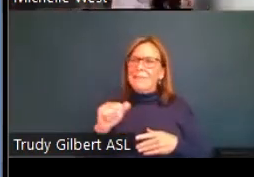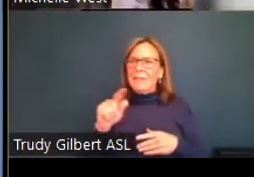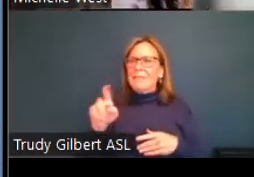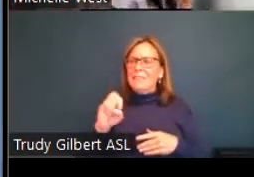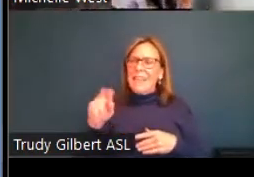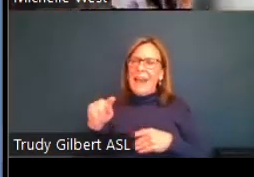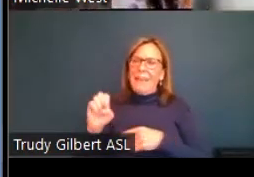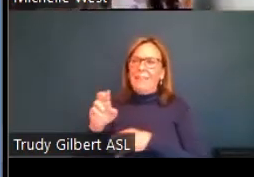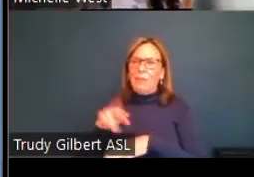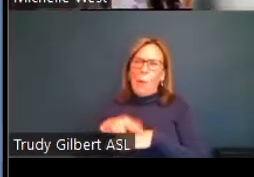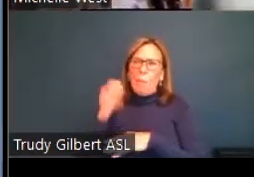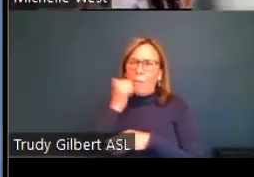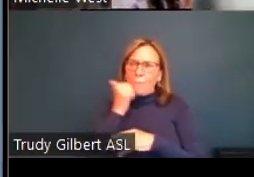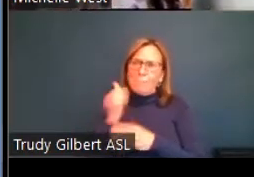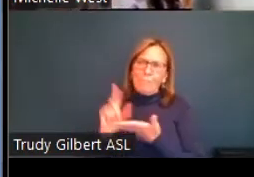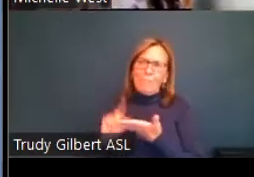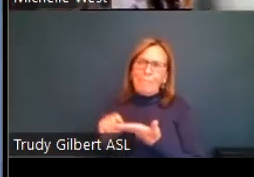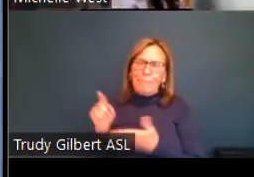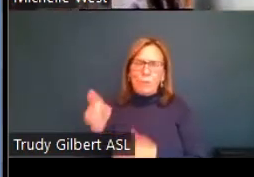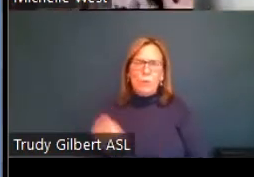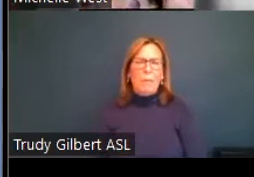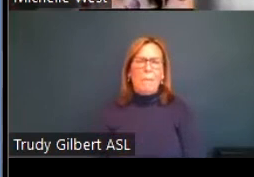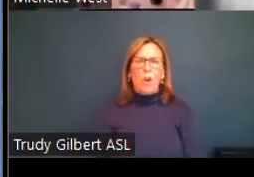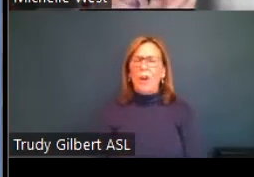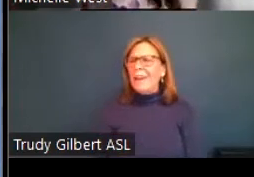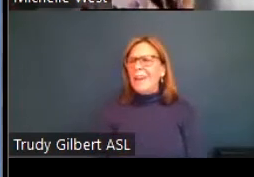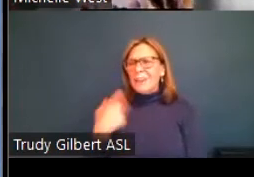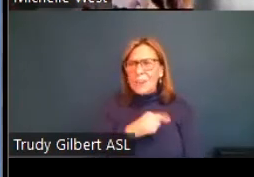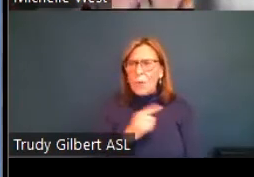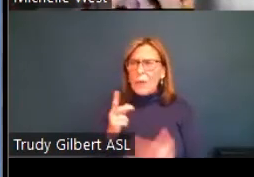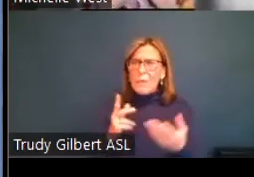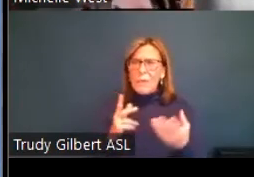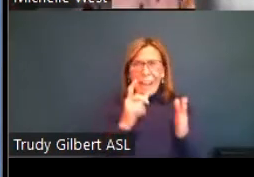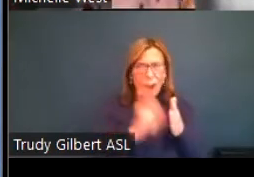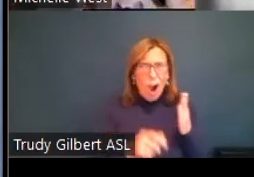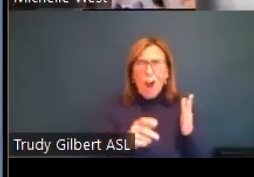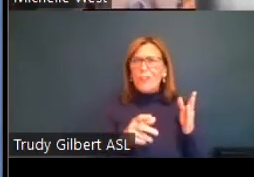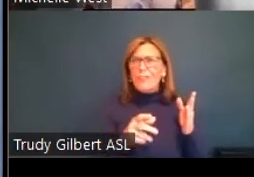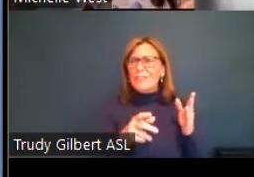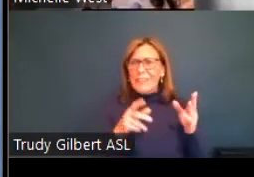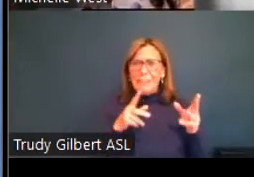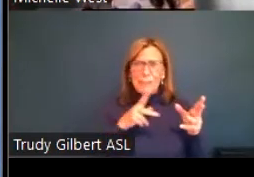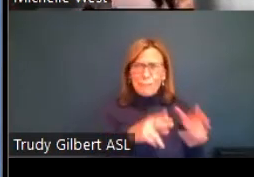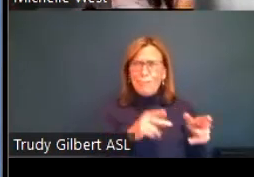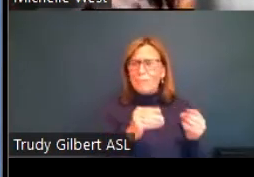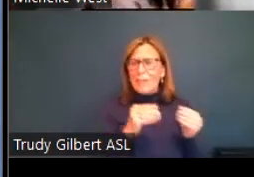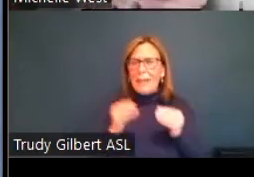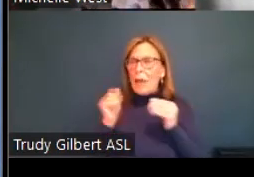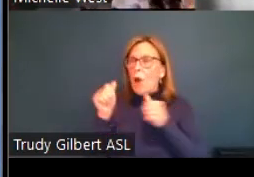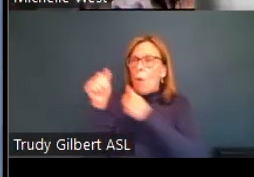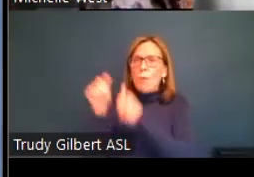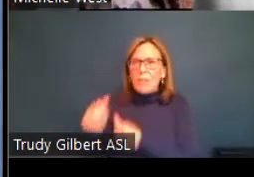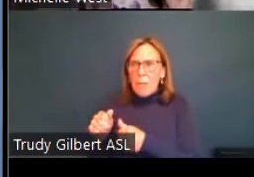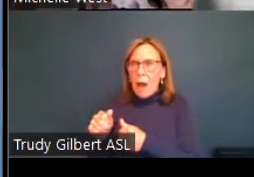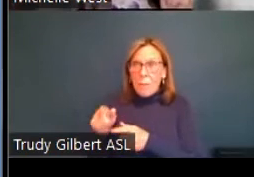newspaper. And so we would cut out the clippings and put them on there. This is only print. So it's huge,